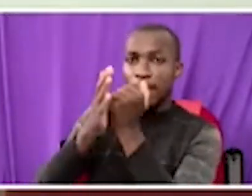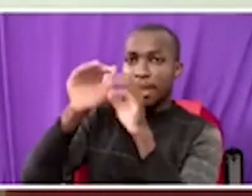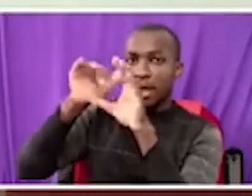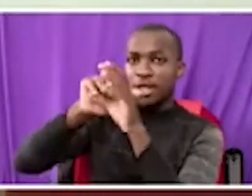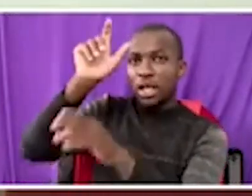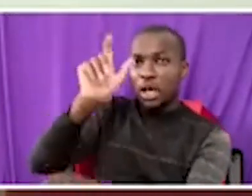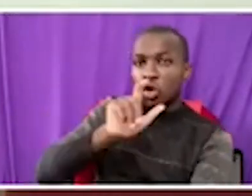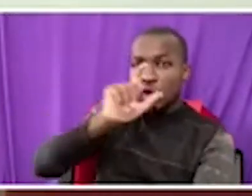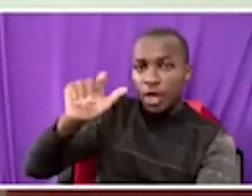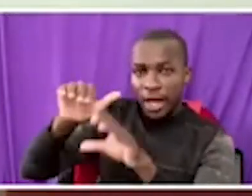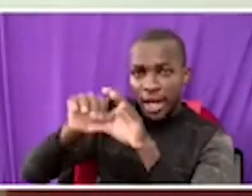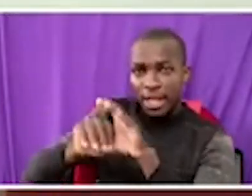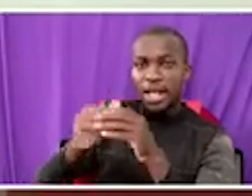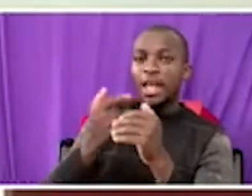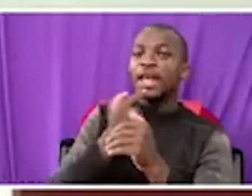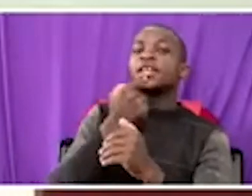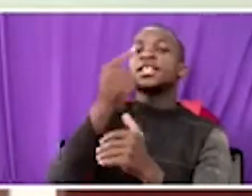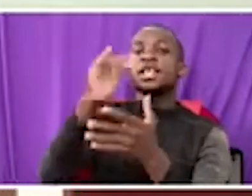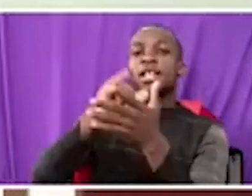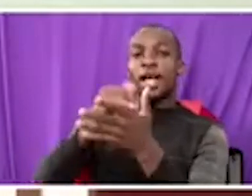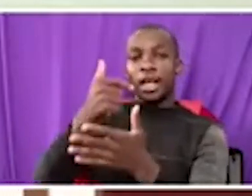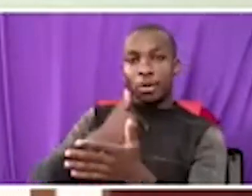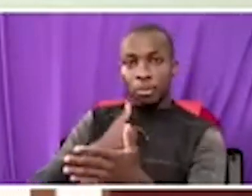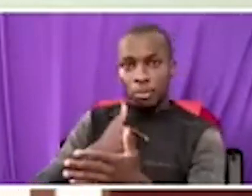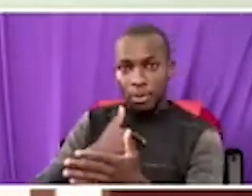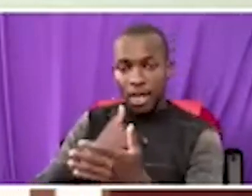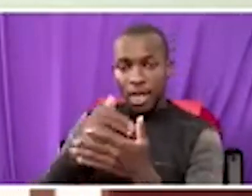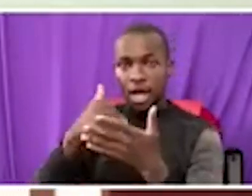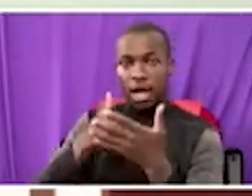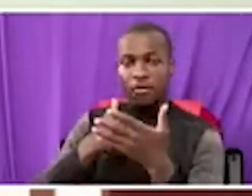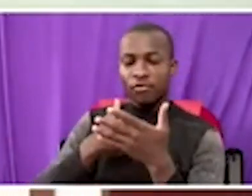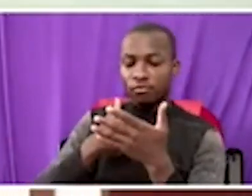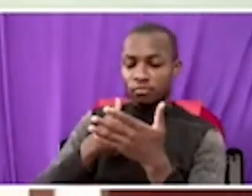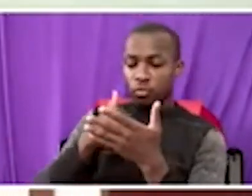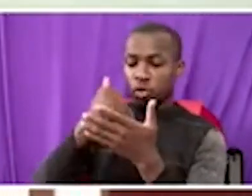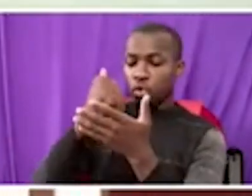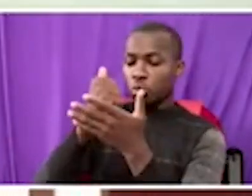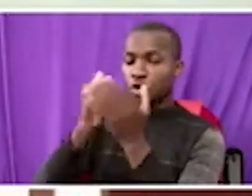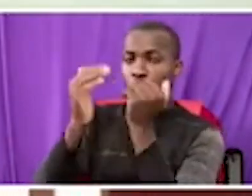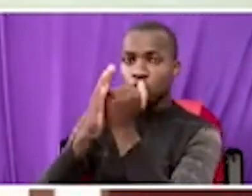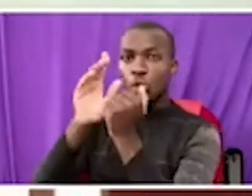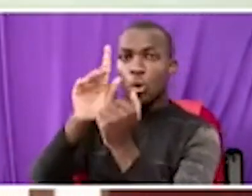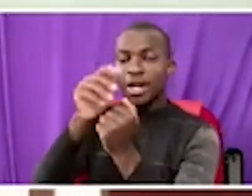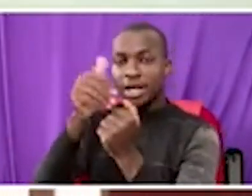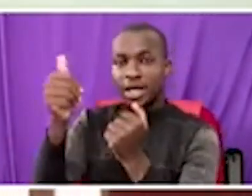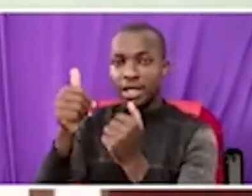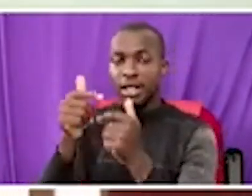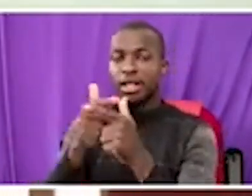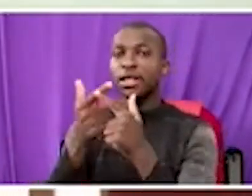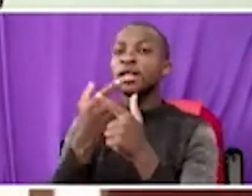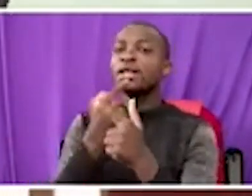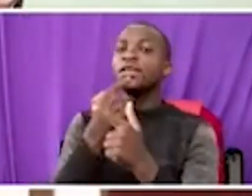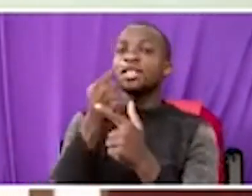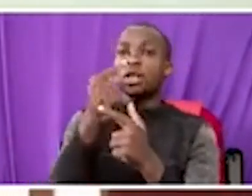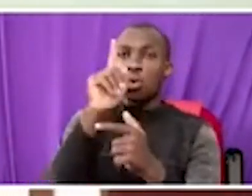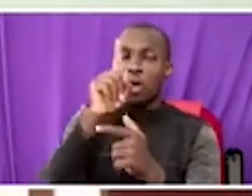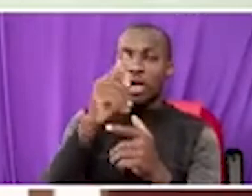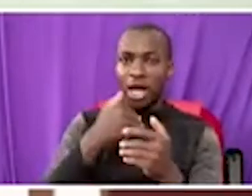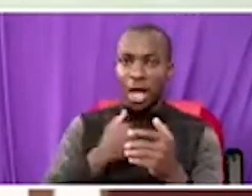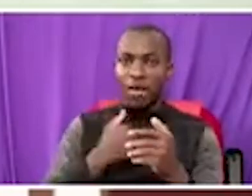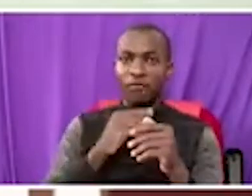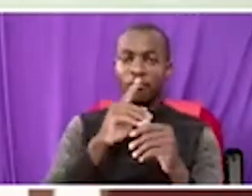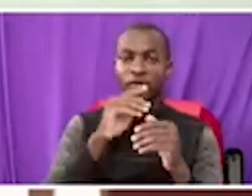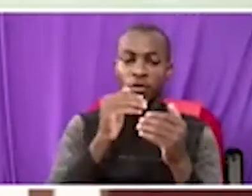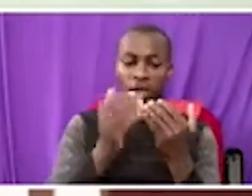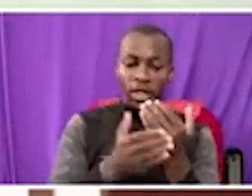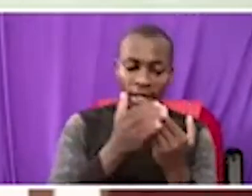was in essence saying, I was butchered so you don't have to butcher one another. I was pierced so you don't have to pierce one another. I was